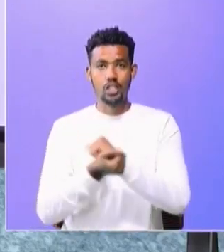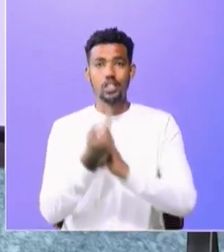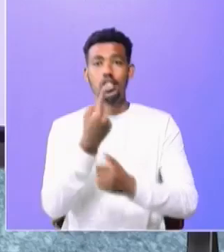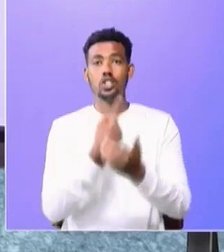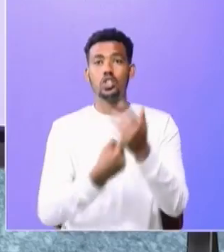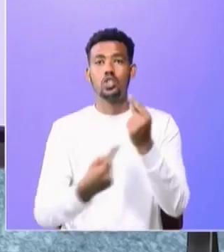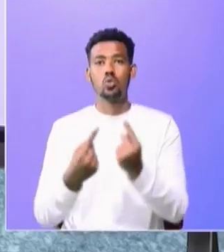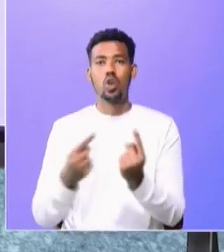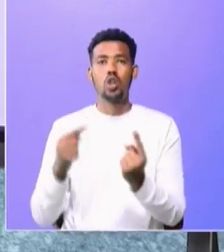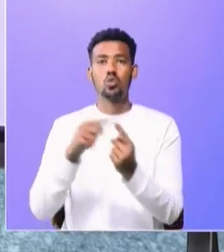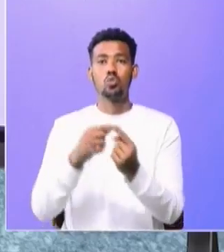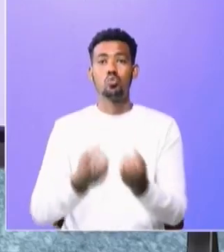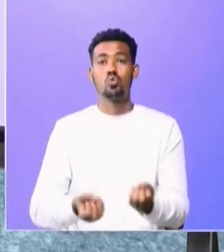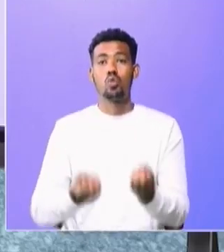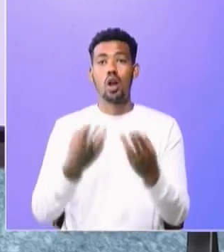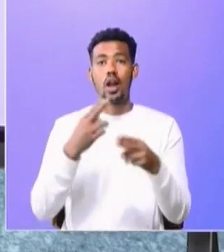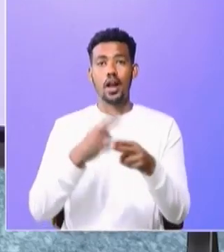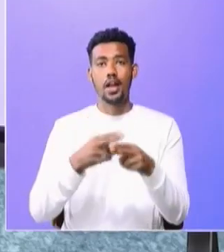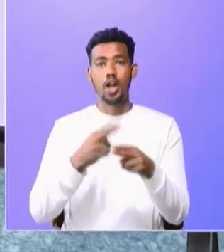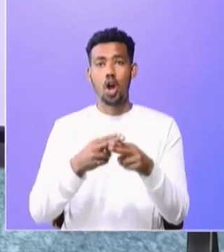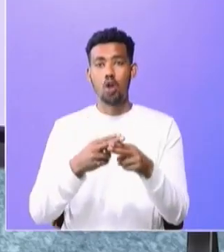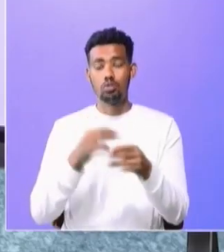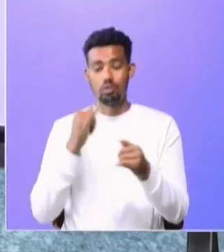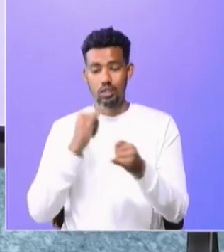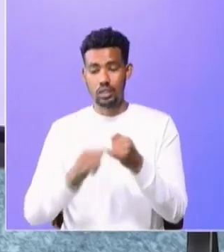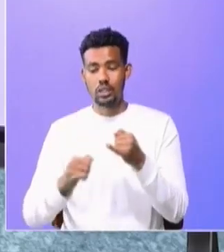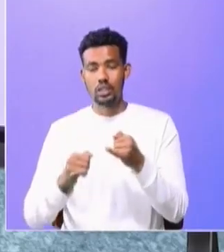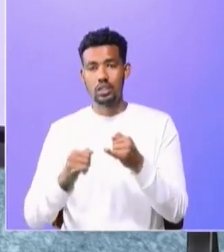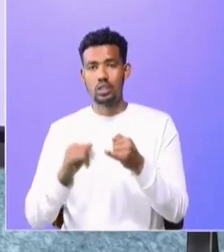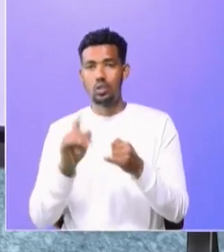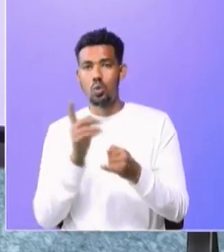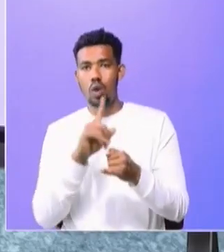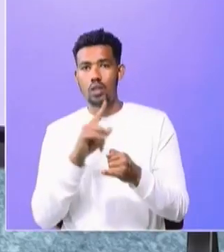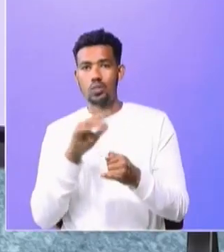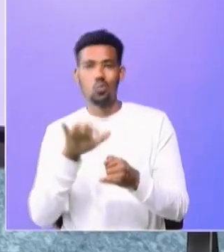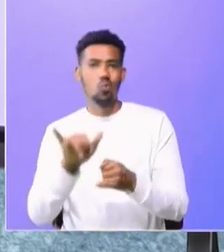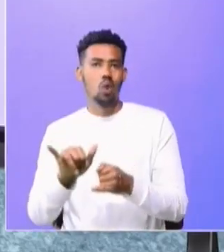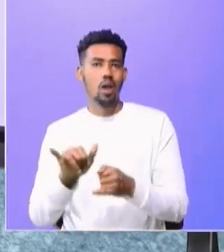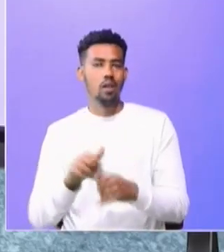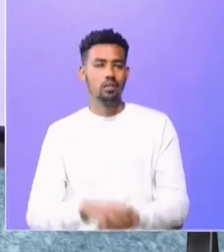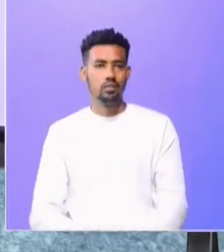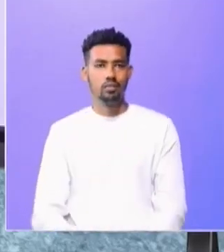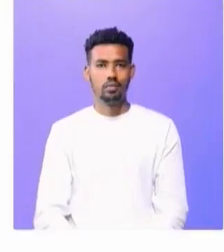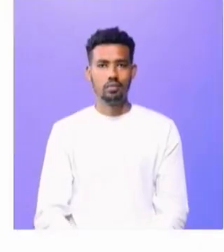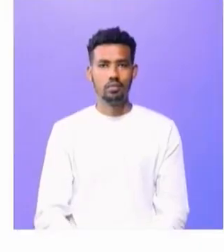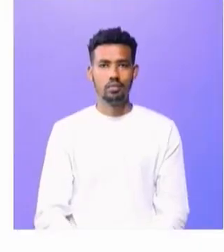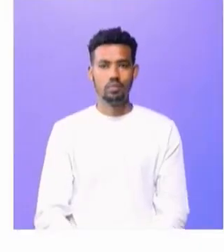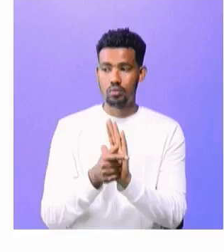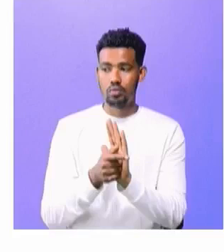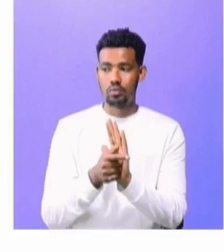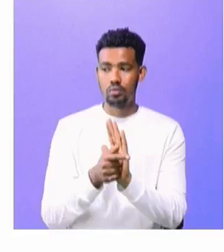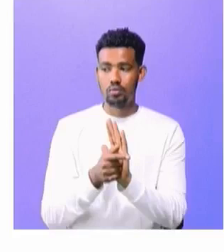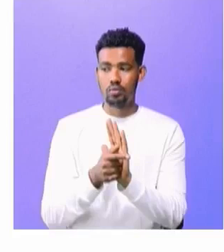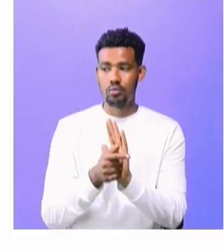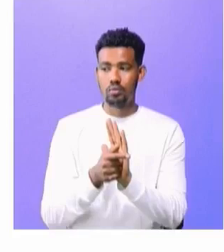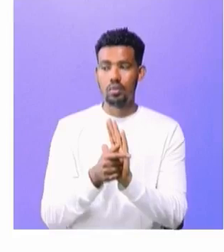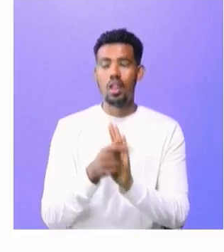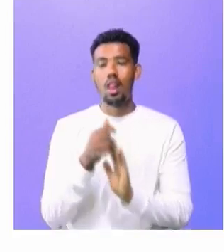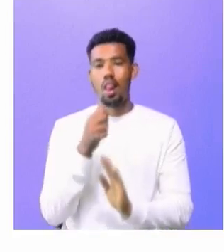plural. A nouns ending with y. Ending with y. For example,